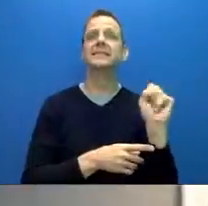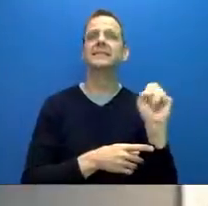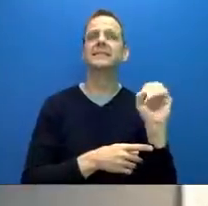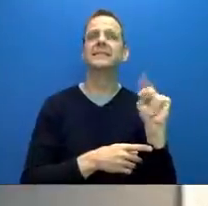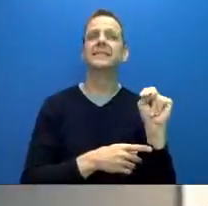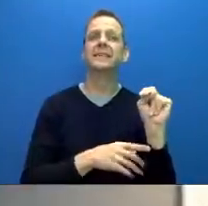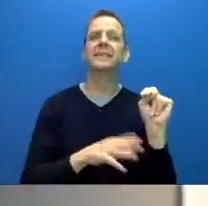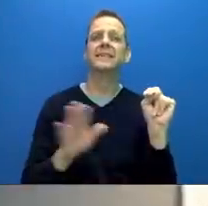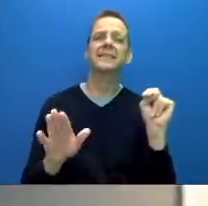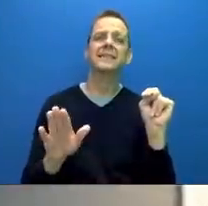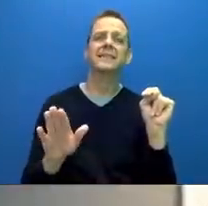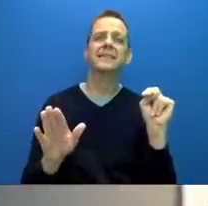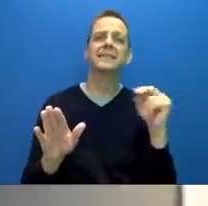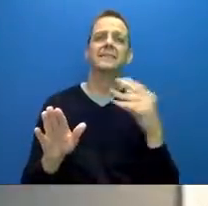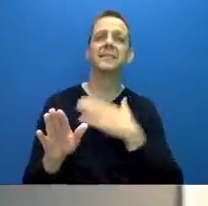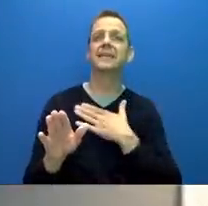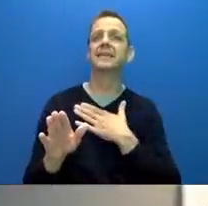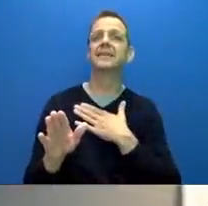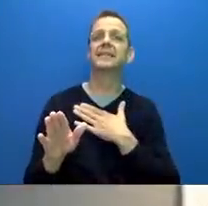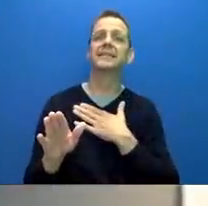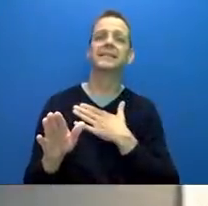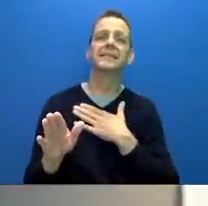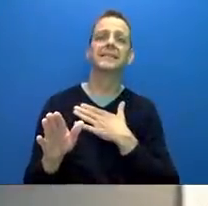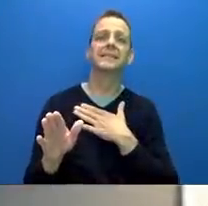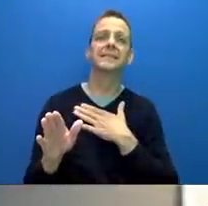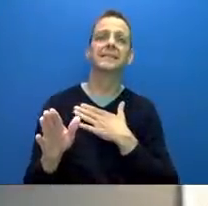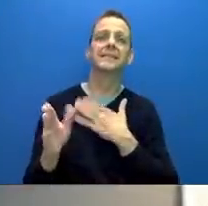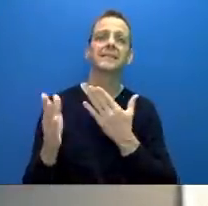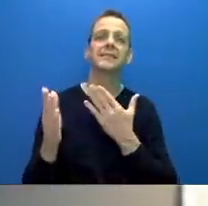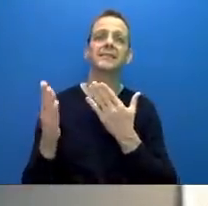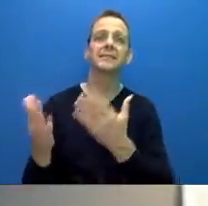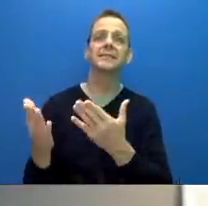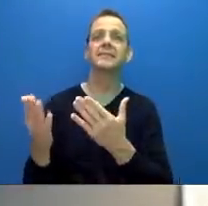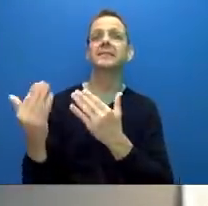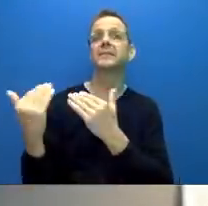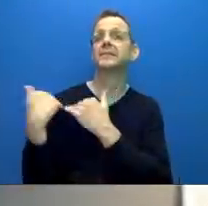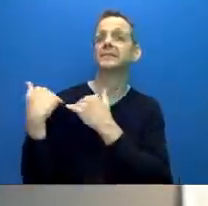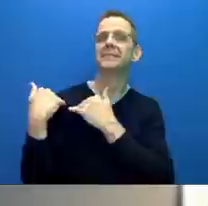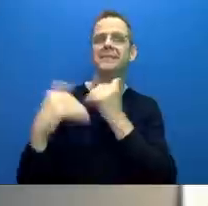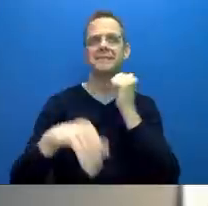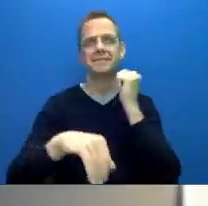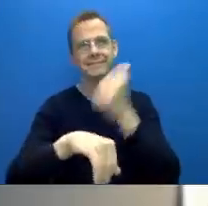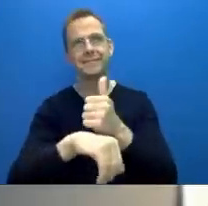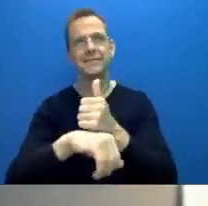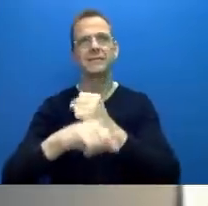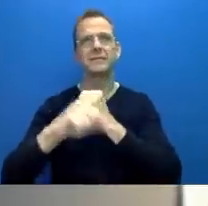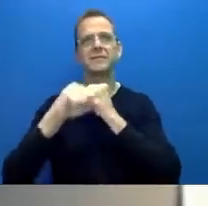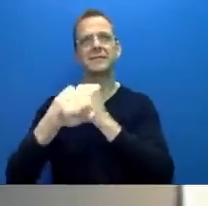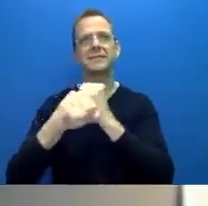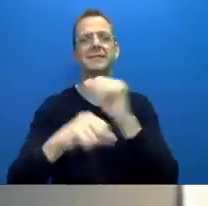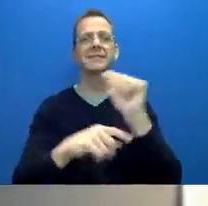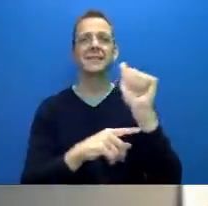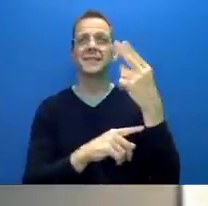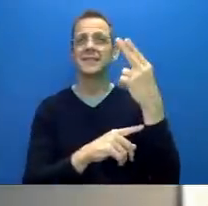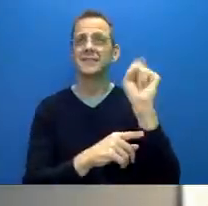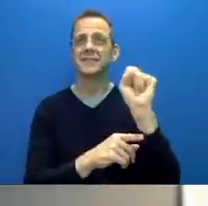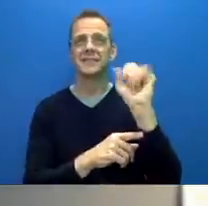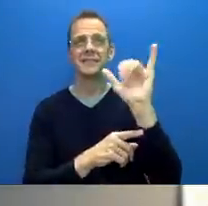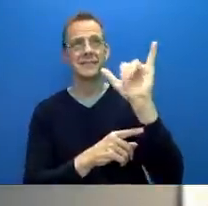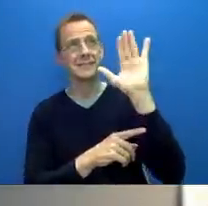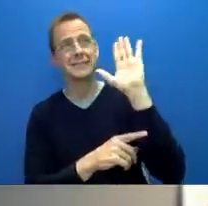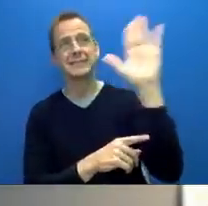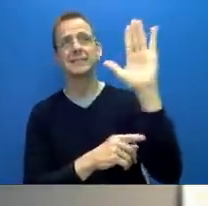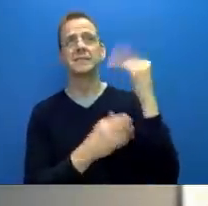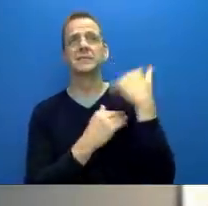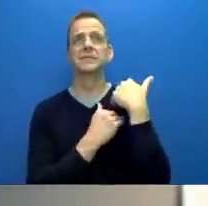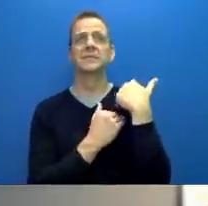Services. And what we saw last year when contact tracing fell apart is that it fell onto schools to keep up with this. And it put a lot of